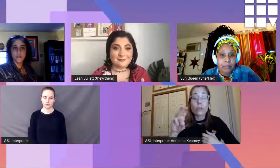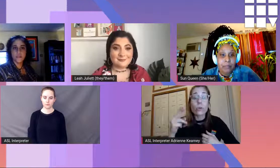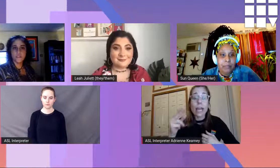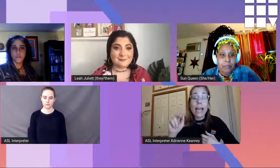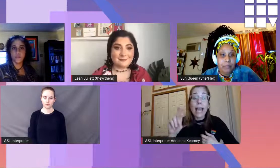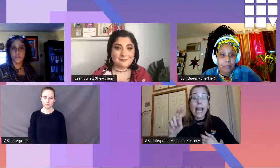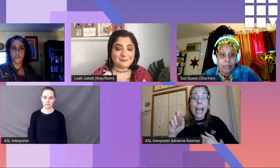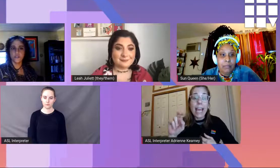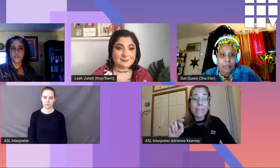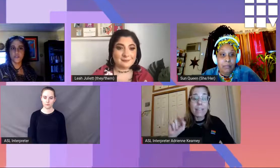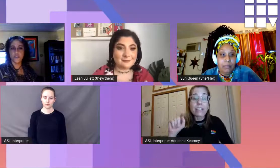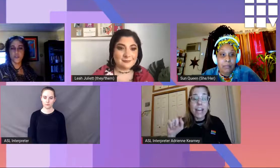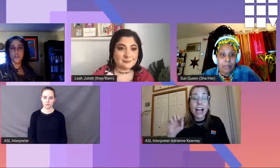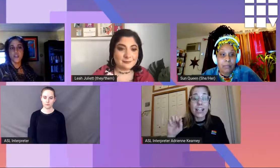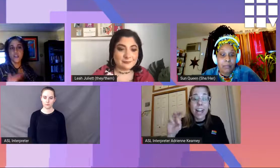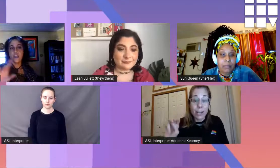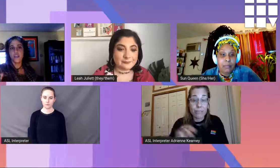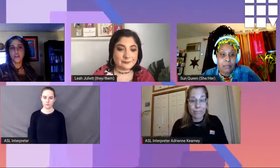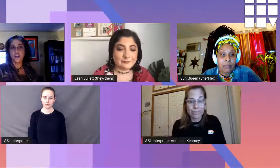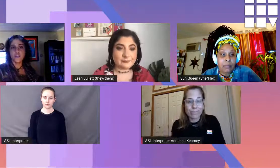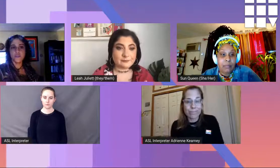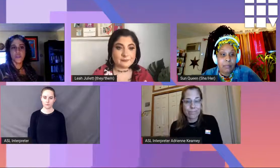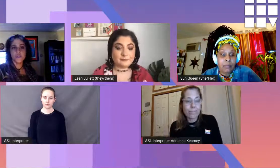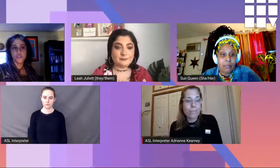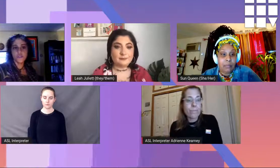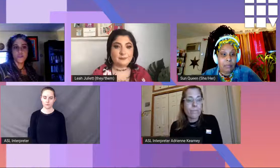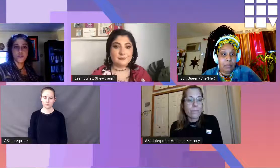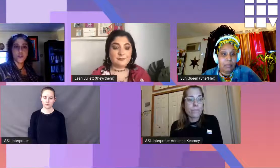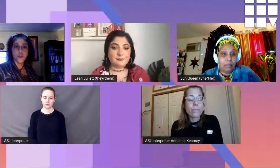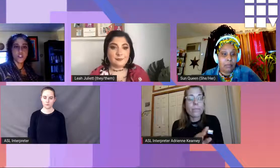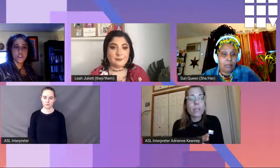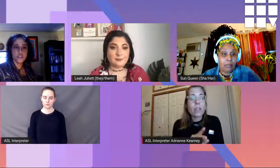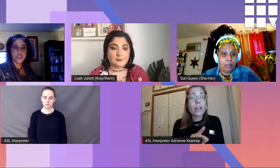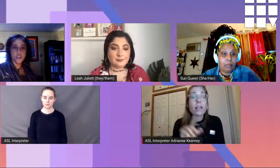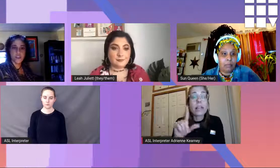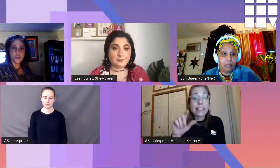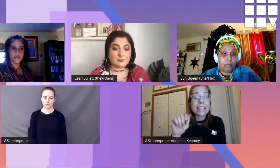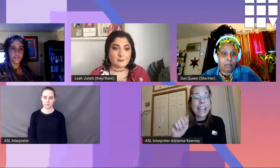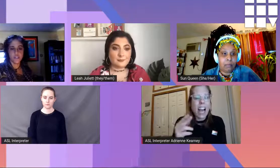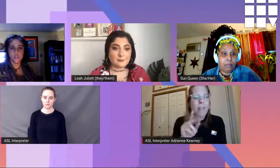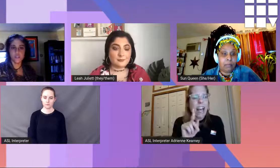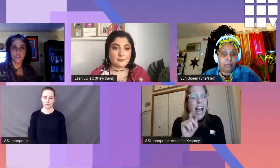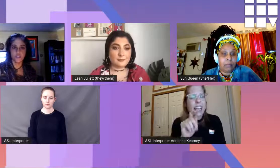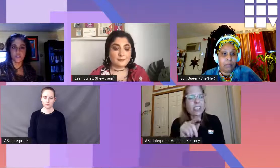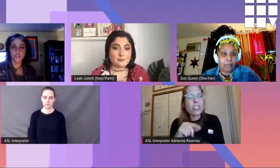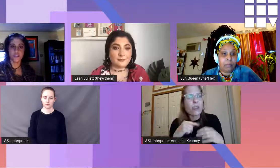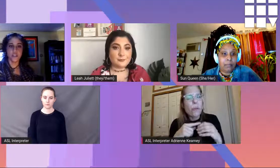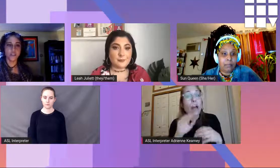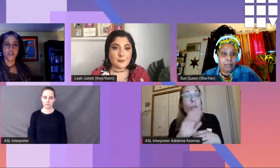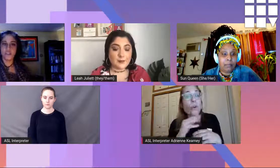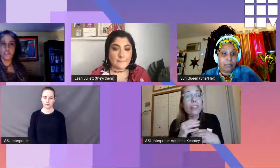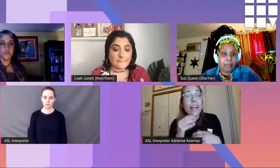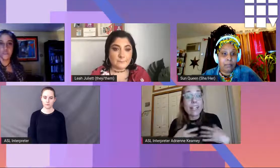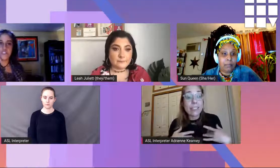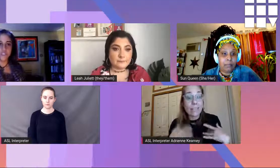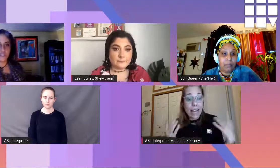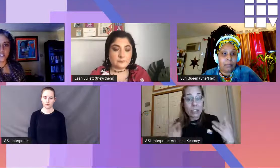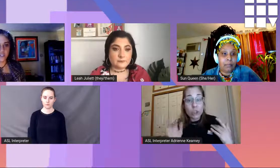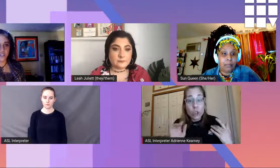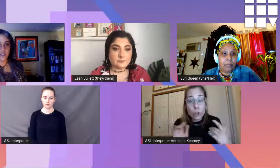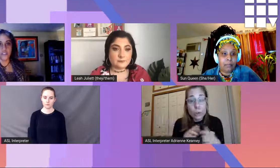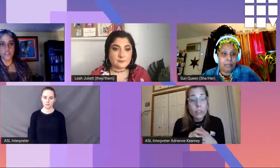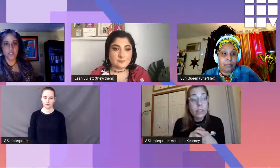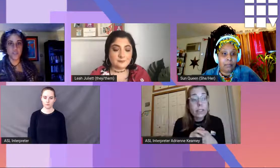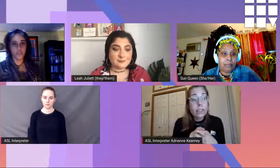And Leah, I'm going to ask you about your next event as well. And I also want to speak to folks who are watching this. And if there's anyone who's feeling this, is she really just